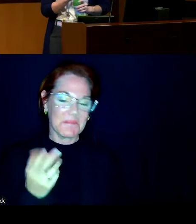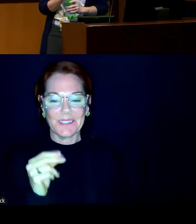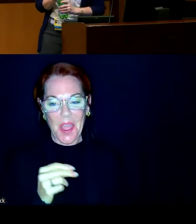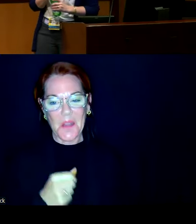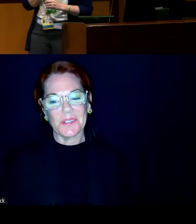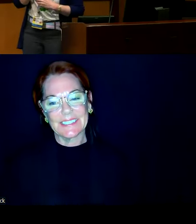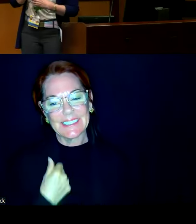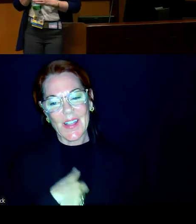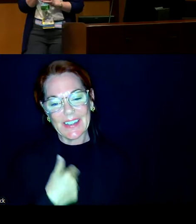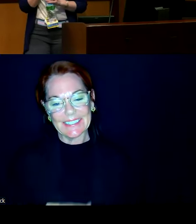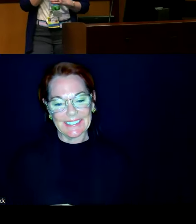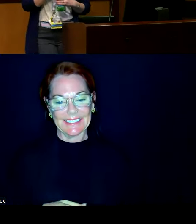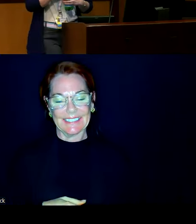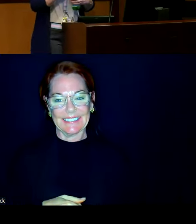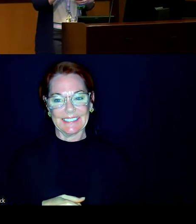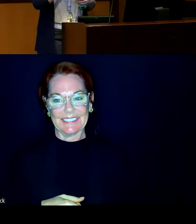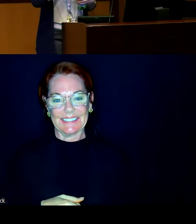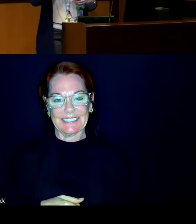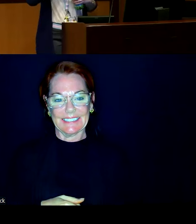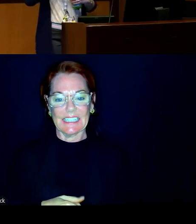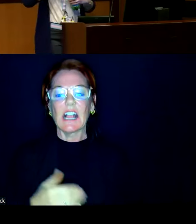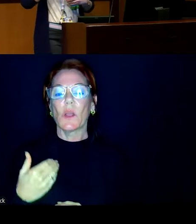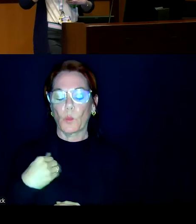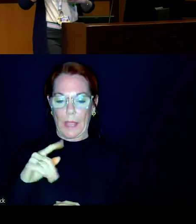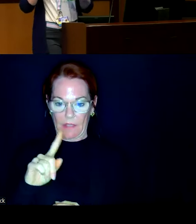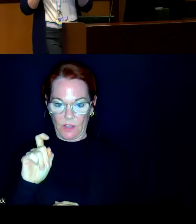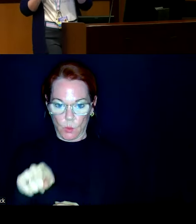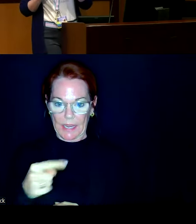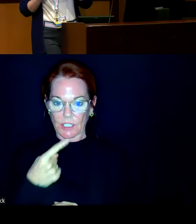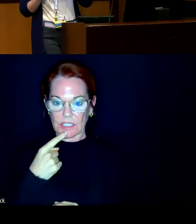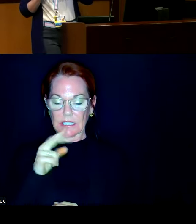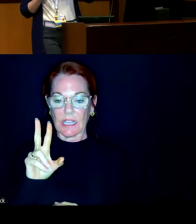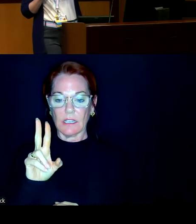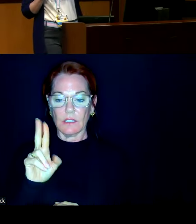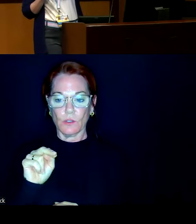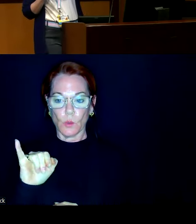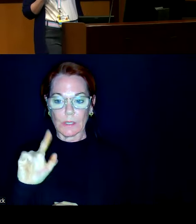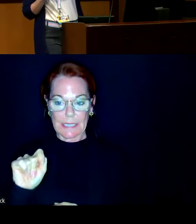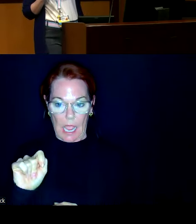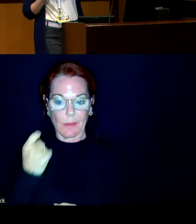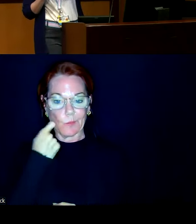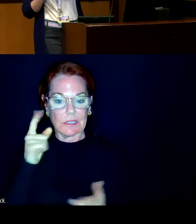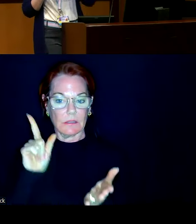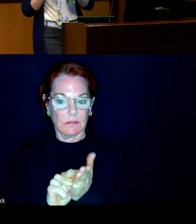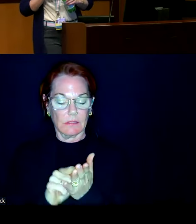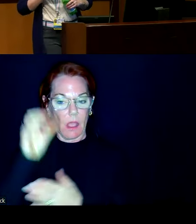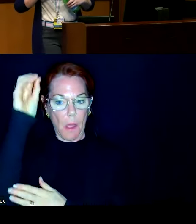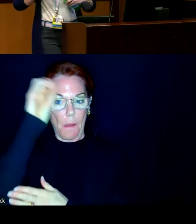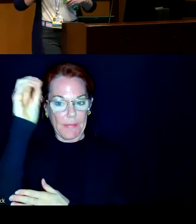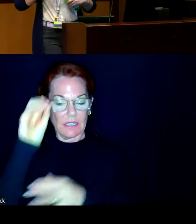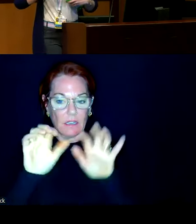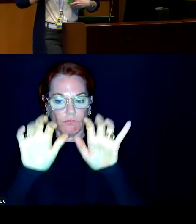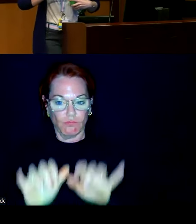tried. Okay, so we do have a question here. It says the New York Times recently published an opinion piece about